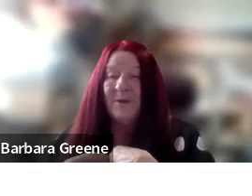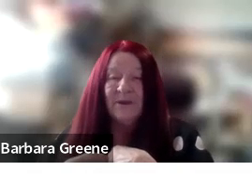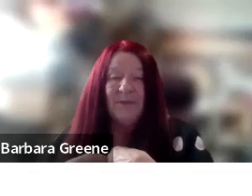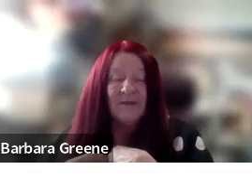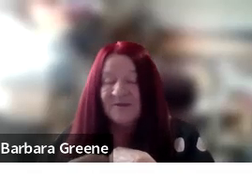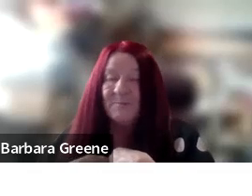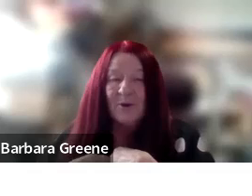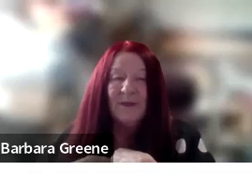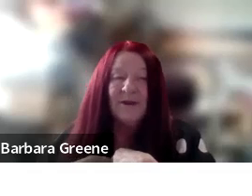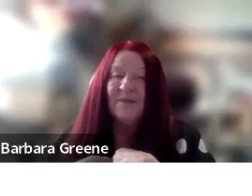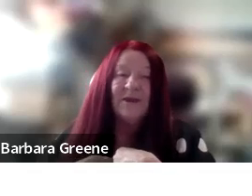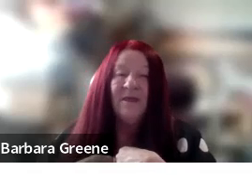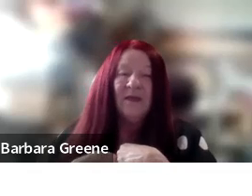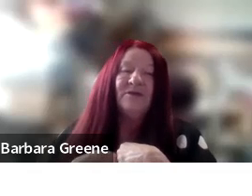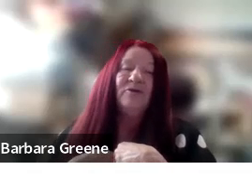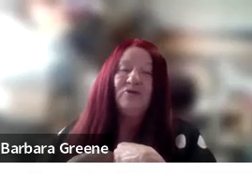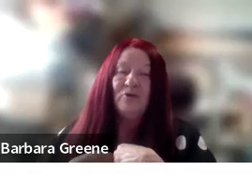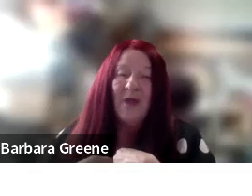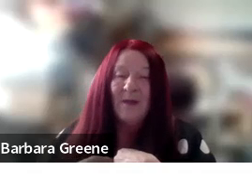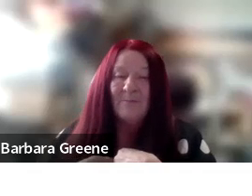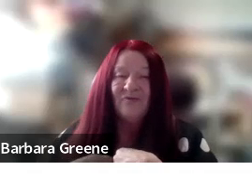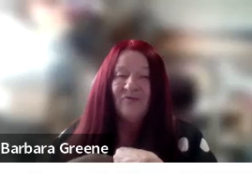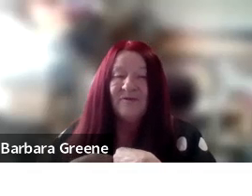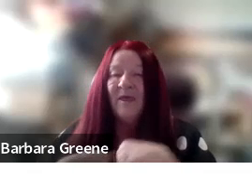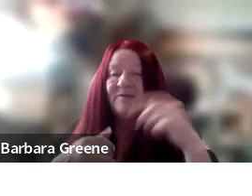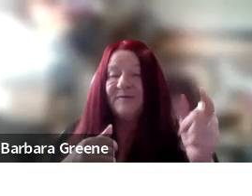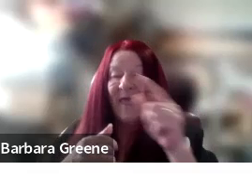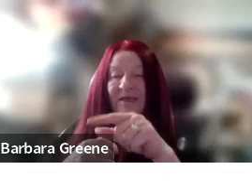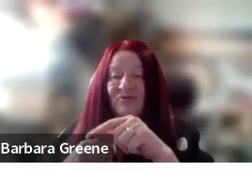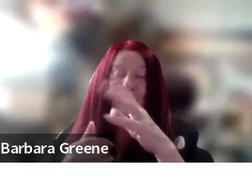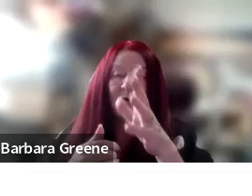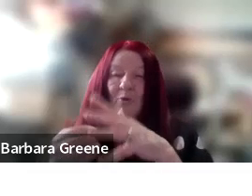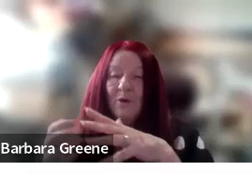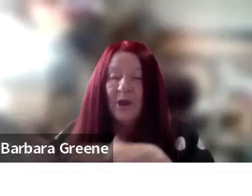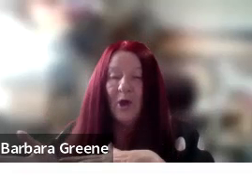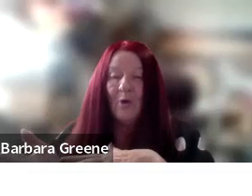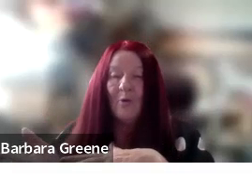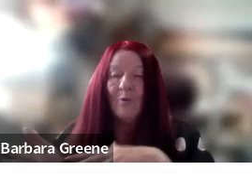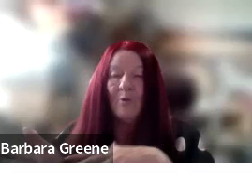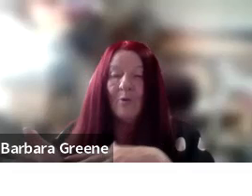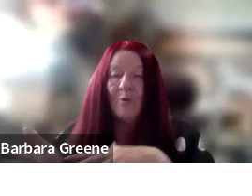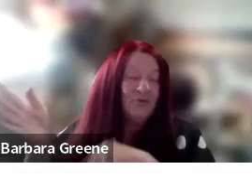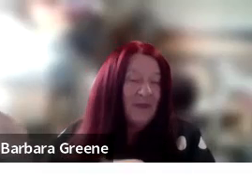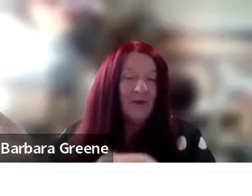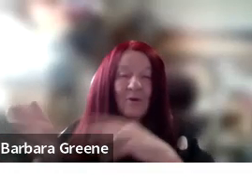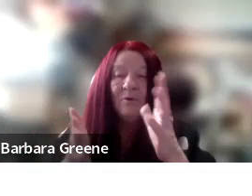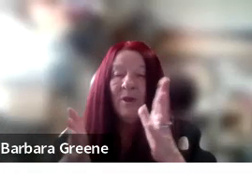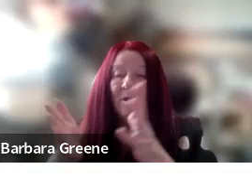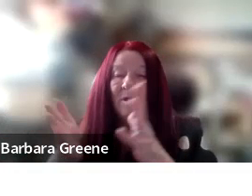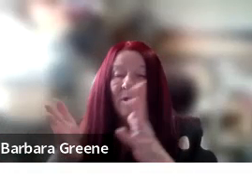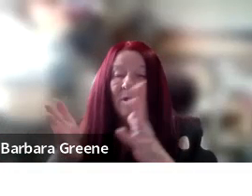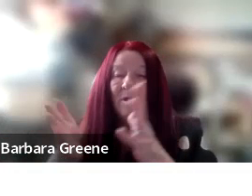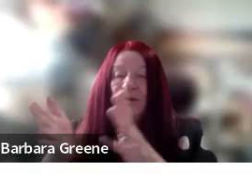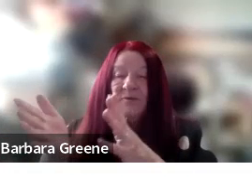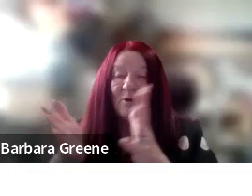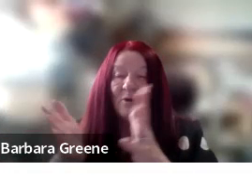really was a sort of an experiment and then a continued conversation as, does that get you where you want to go? Or this